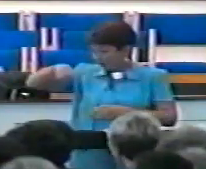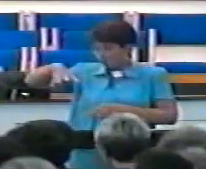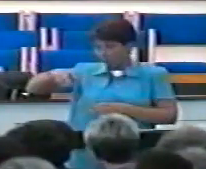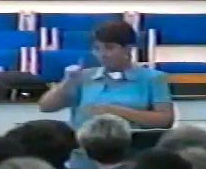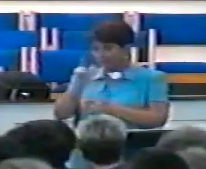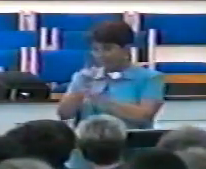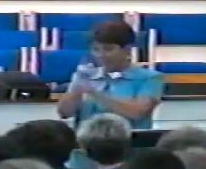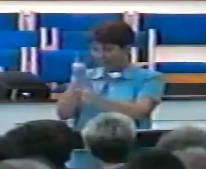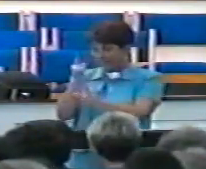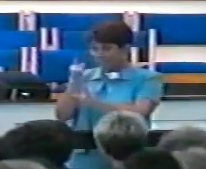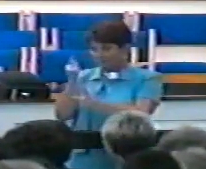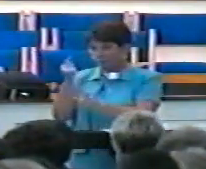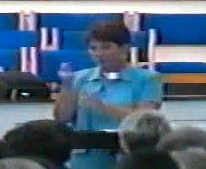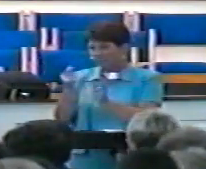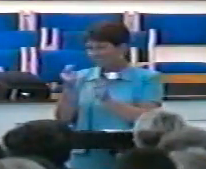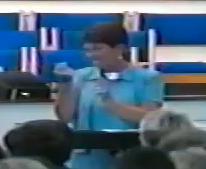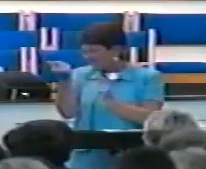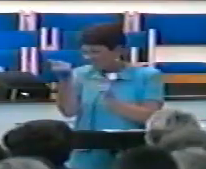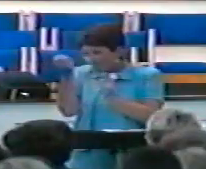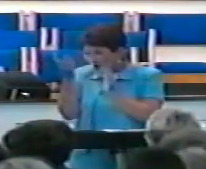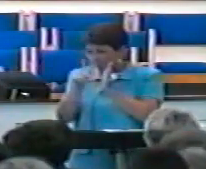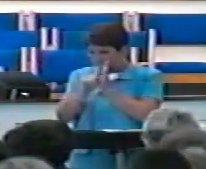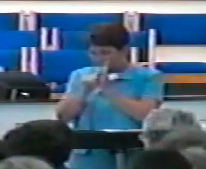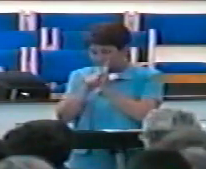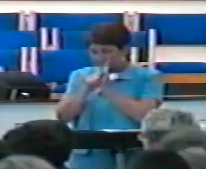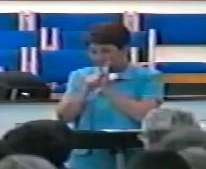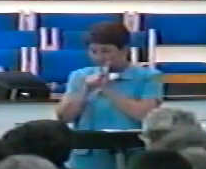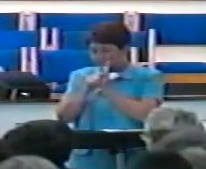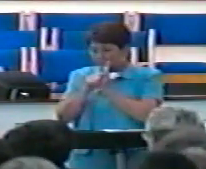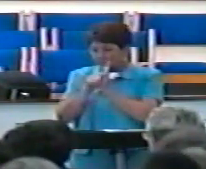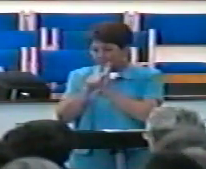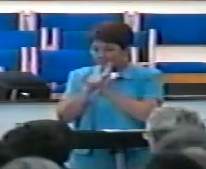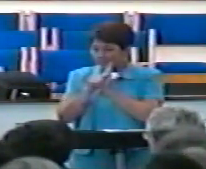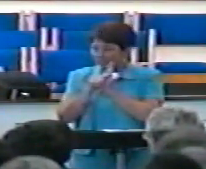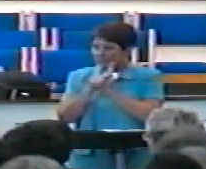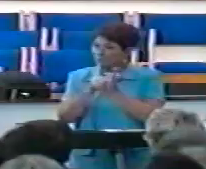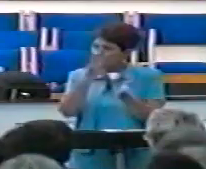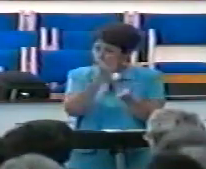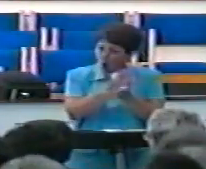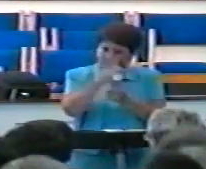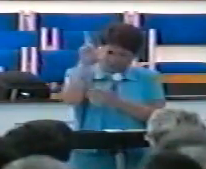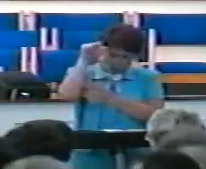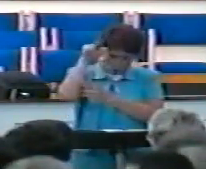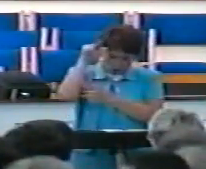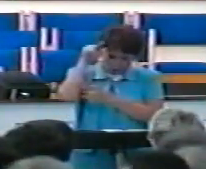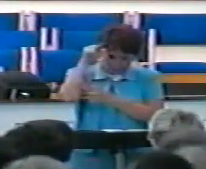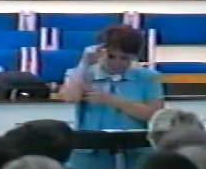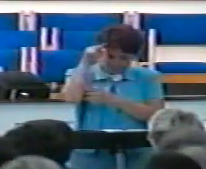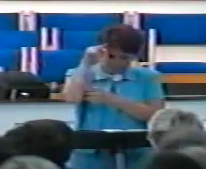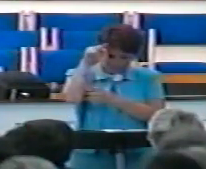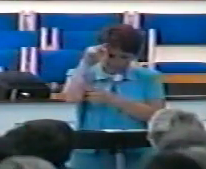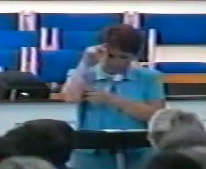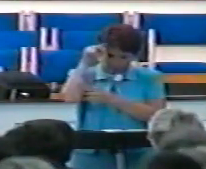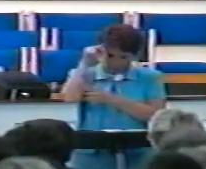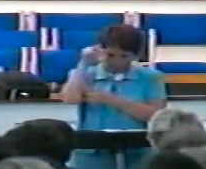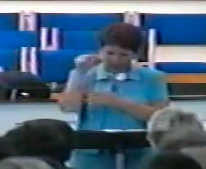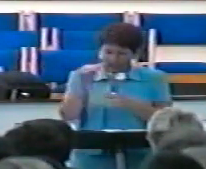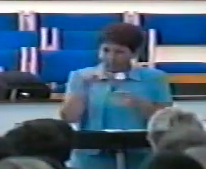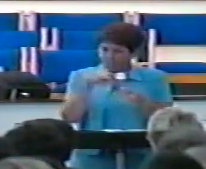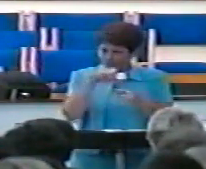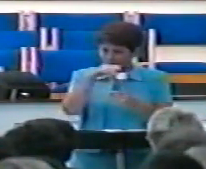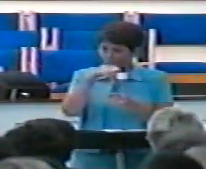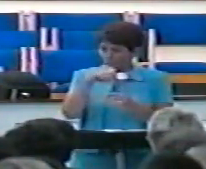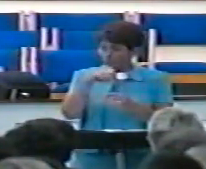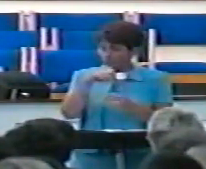store that he had parked in front of. And as he did, someone made a noise, frightened the horses.